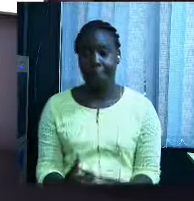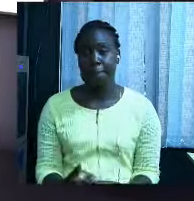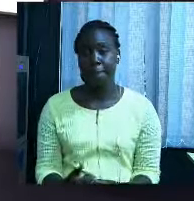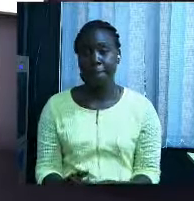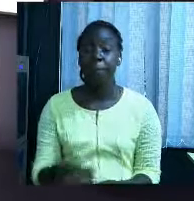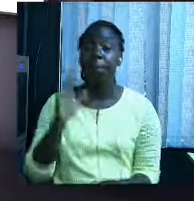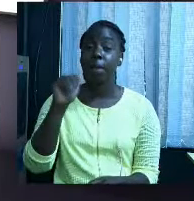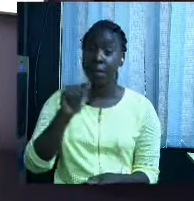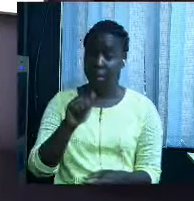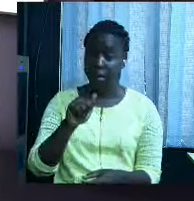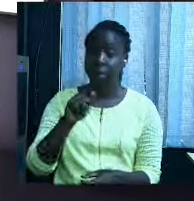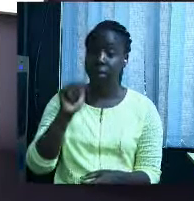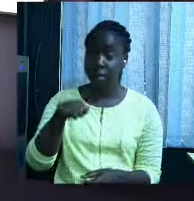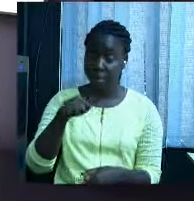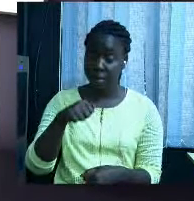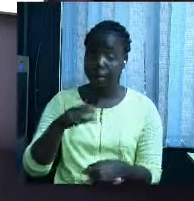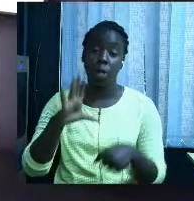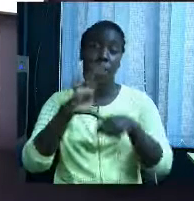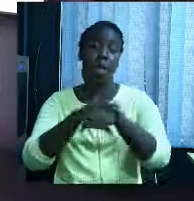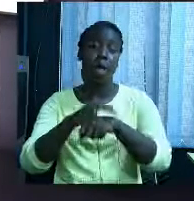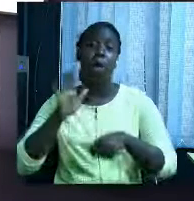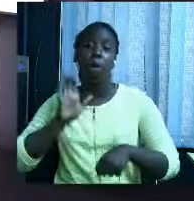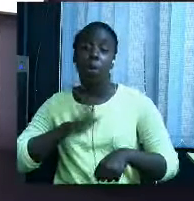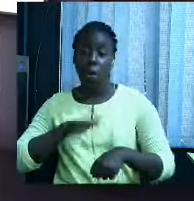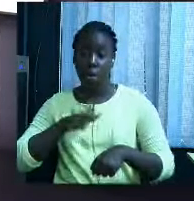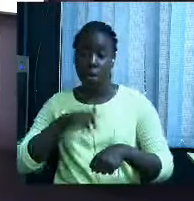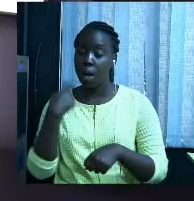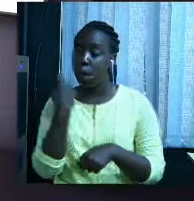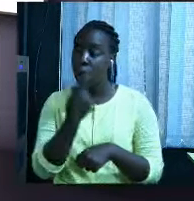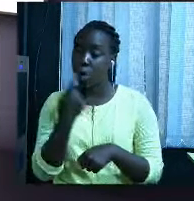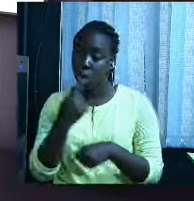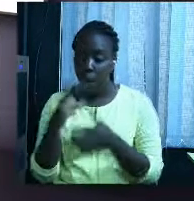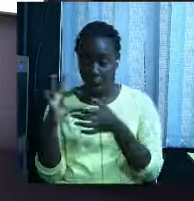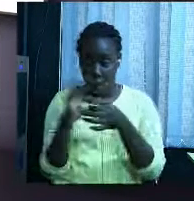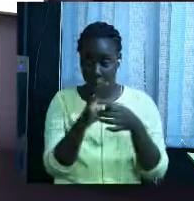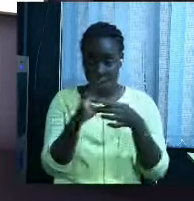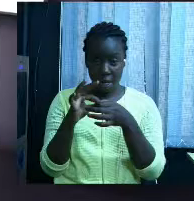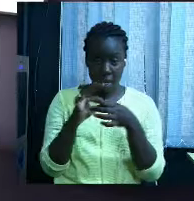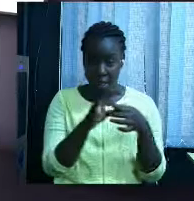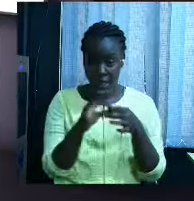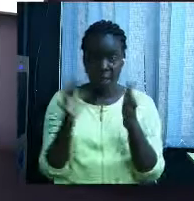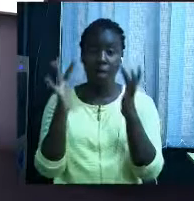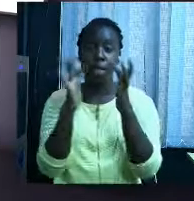Yeah, so you find that even the women who are able to connect online, they had